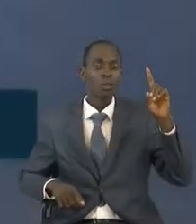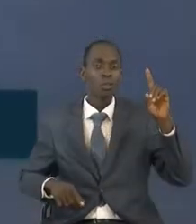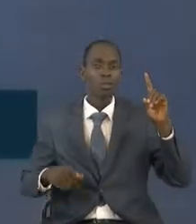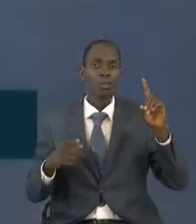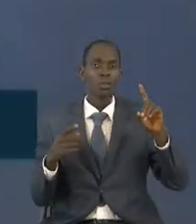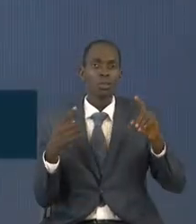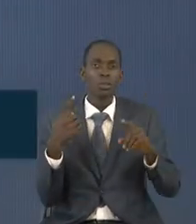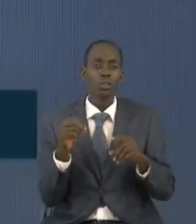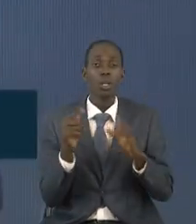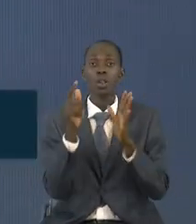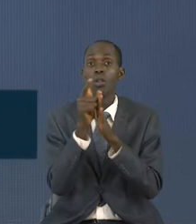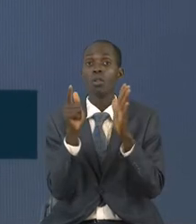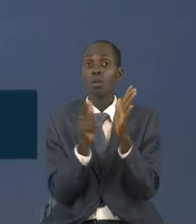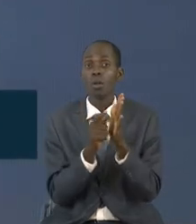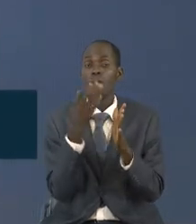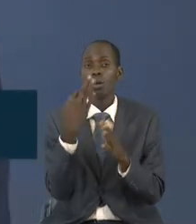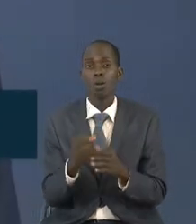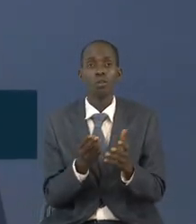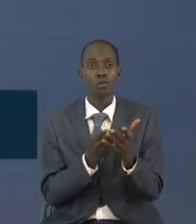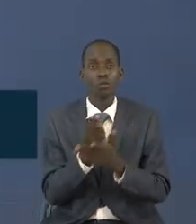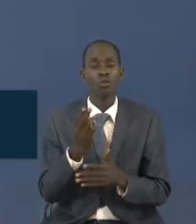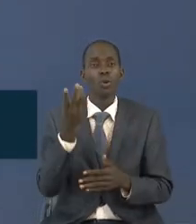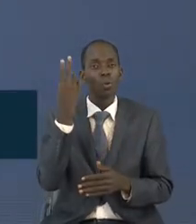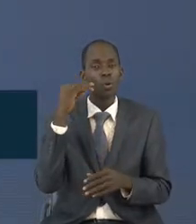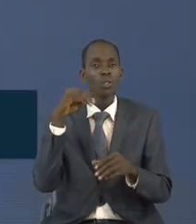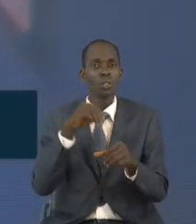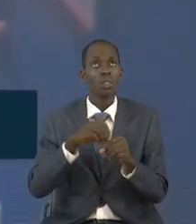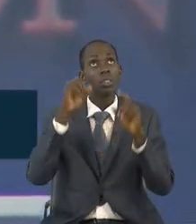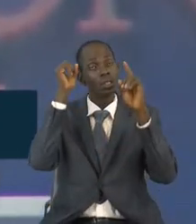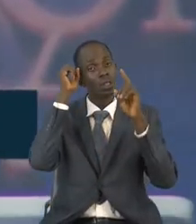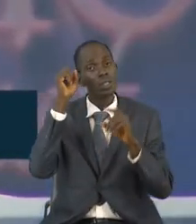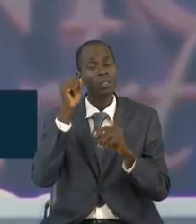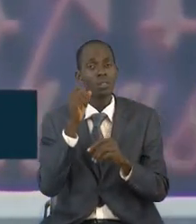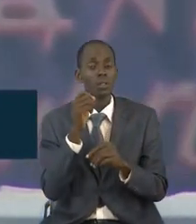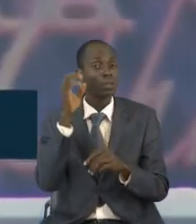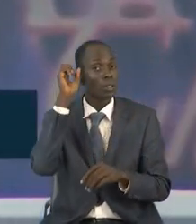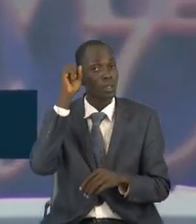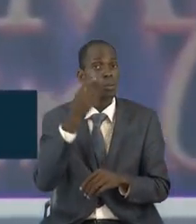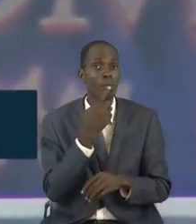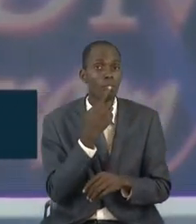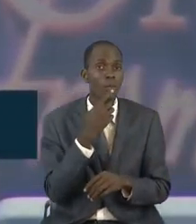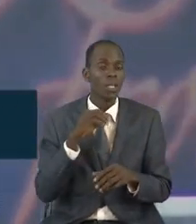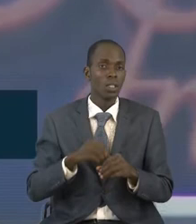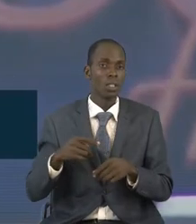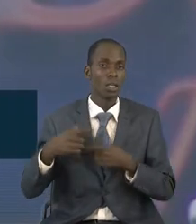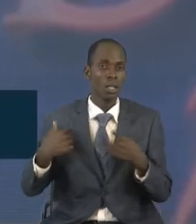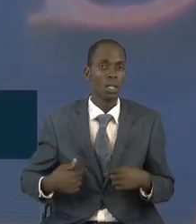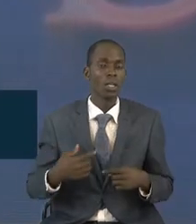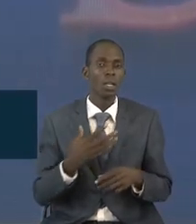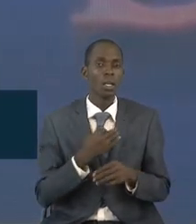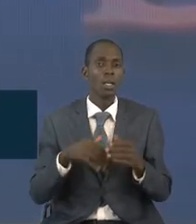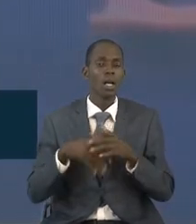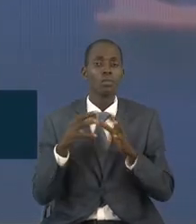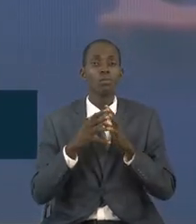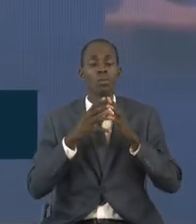his mouth. He wants the truth to be in our mouth, in our heart, and out of the abundance of the